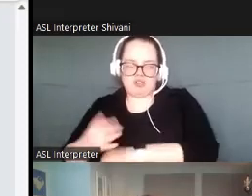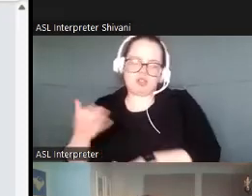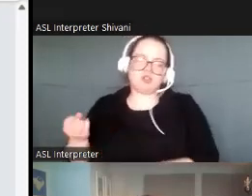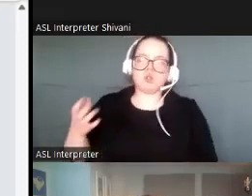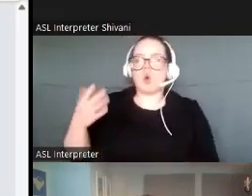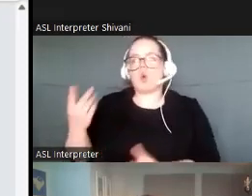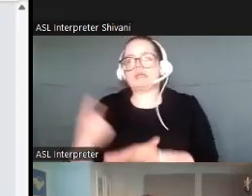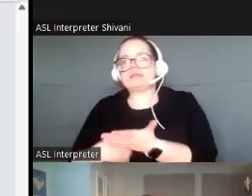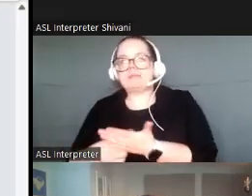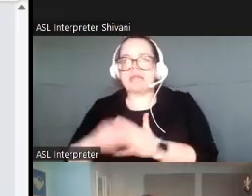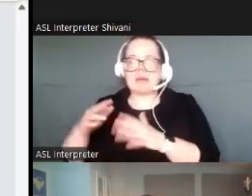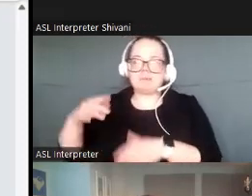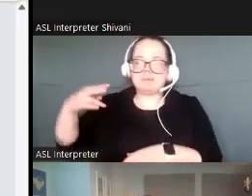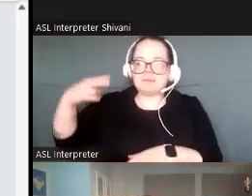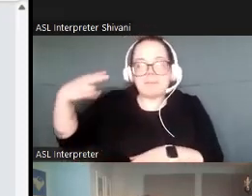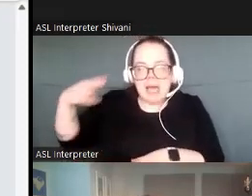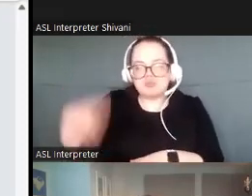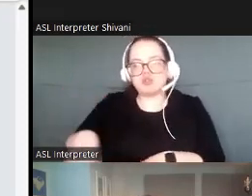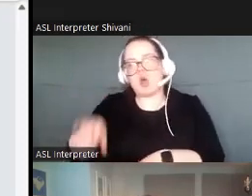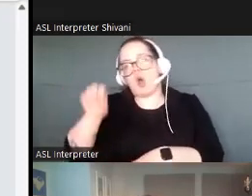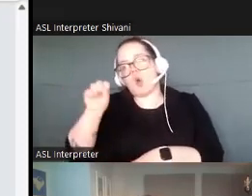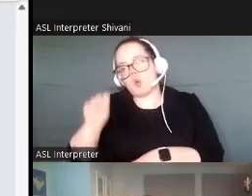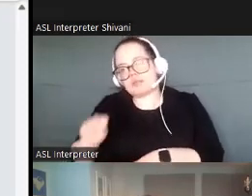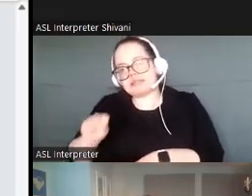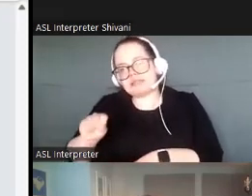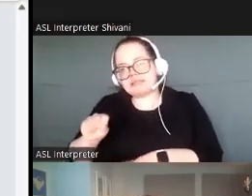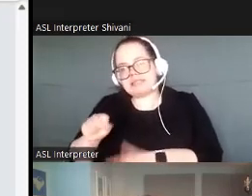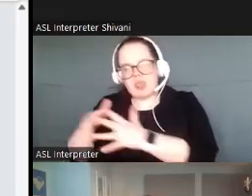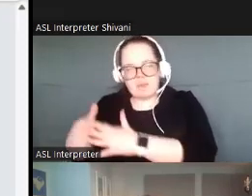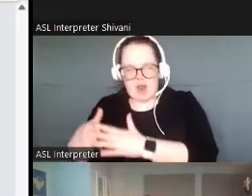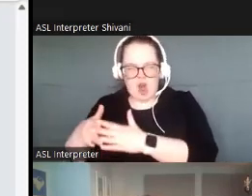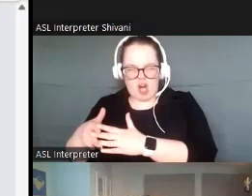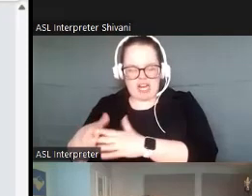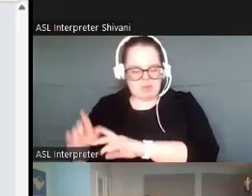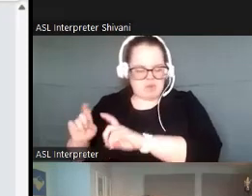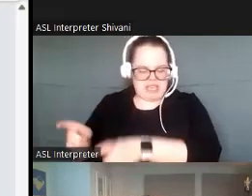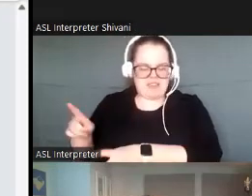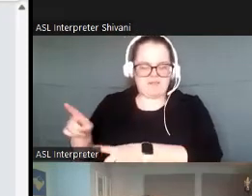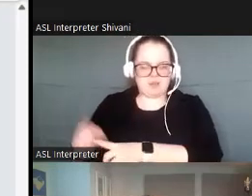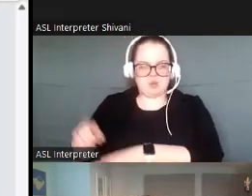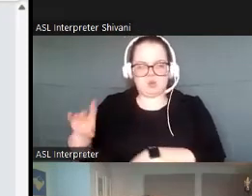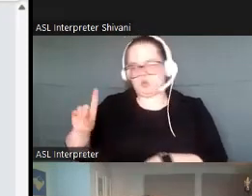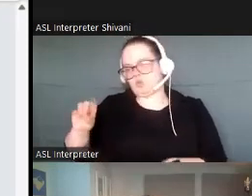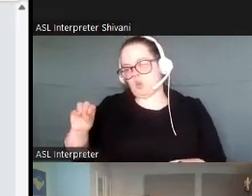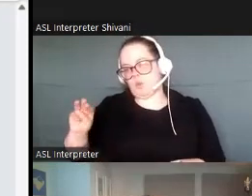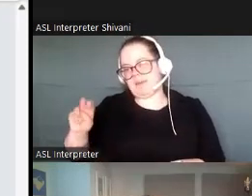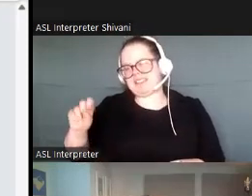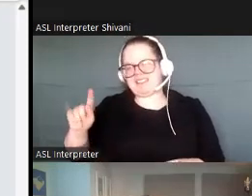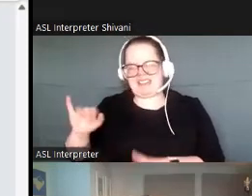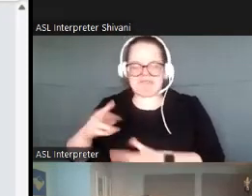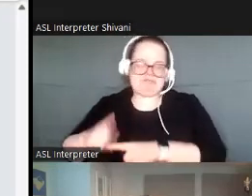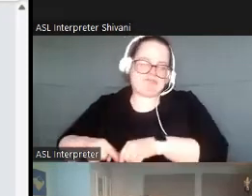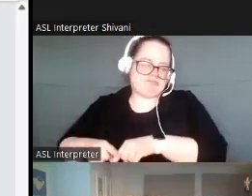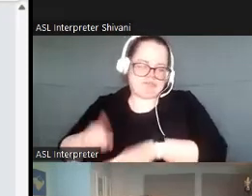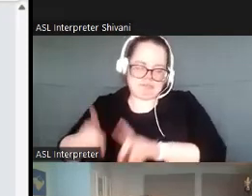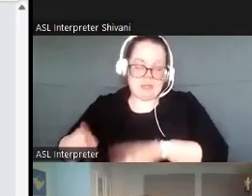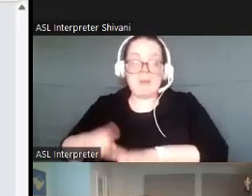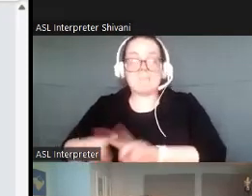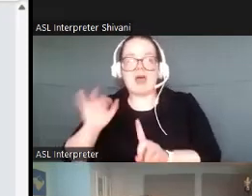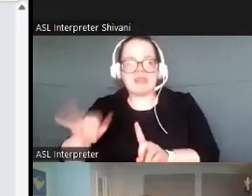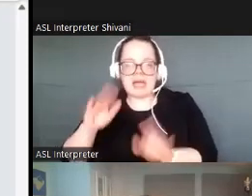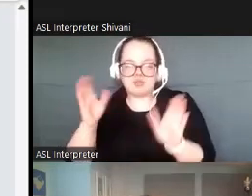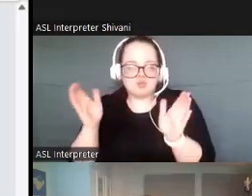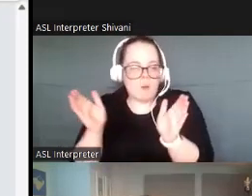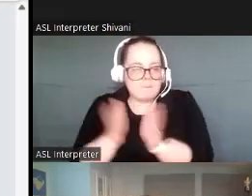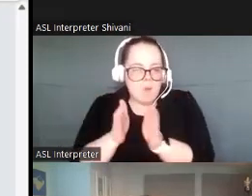and sometimes I will give that to the domestic. But that just gives you sort of a picture of what I do as management and what I